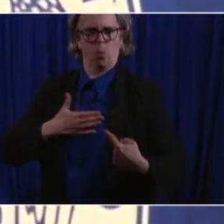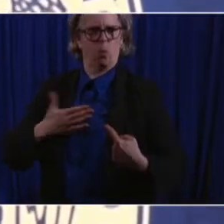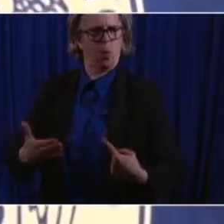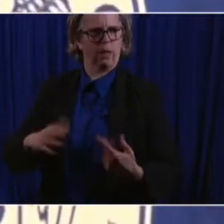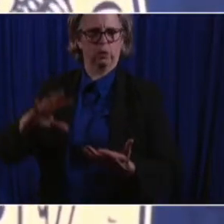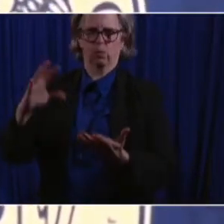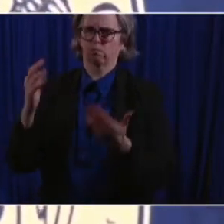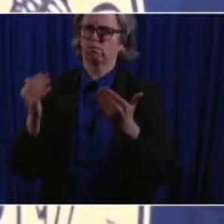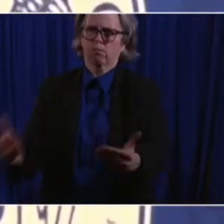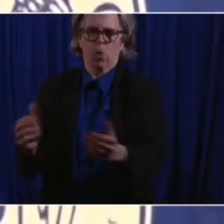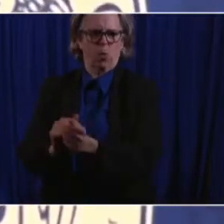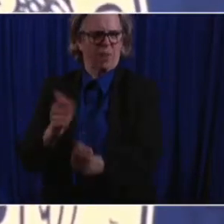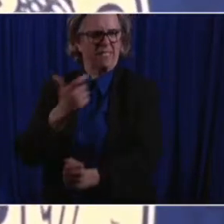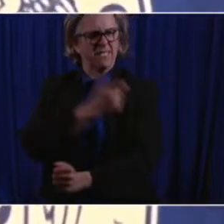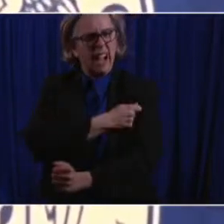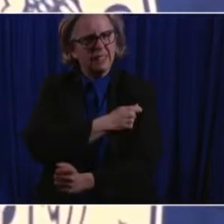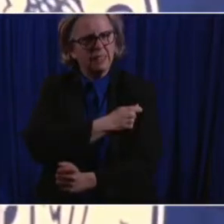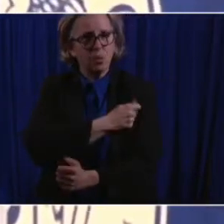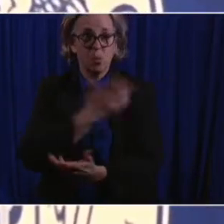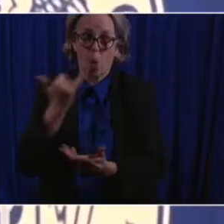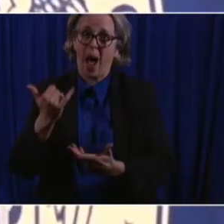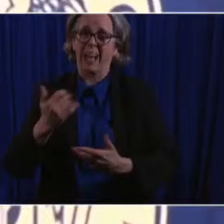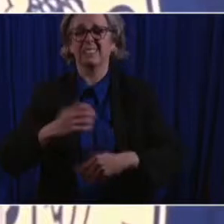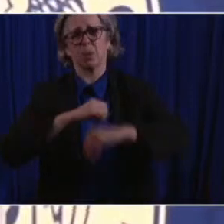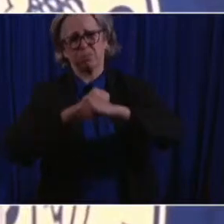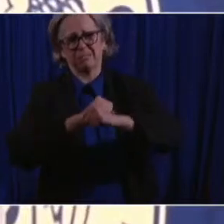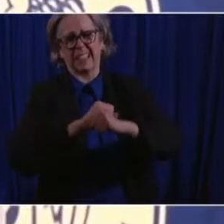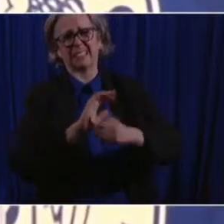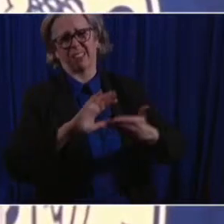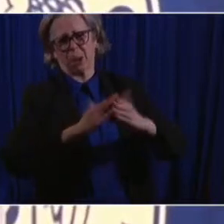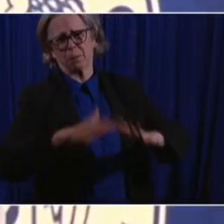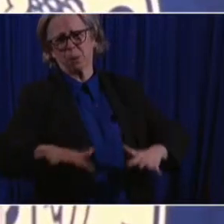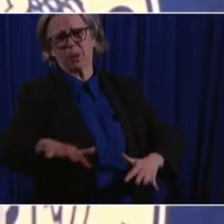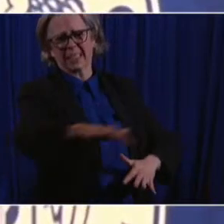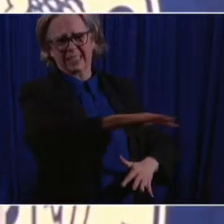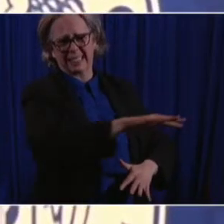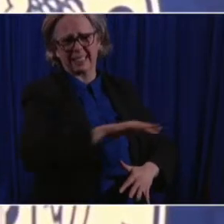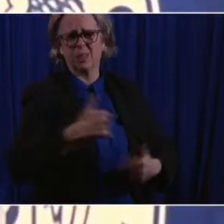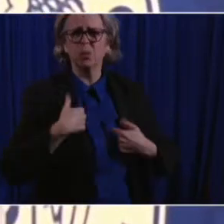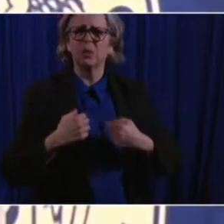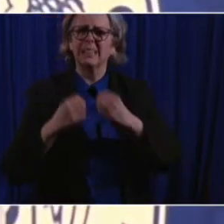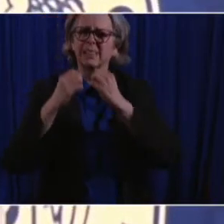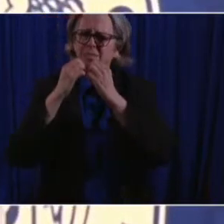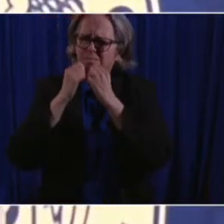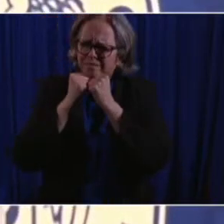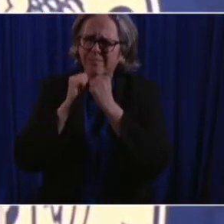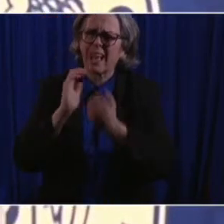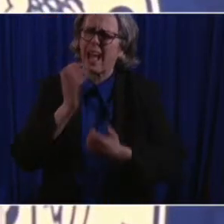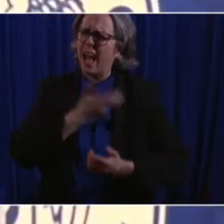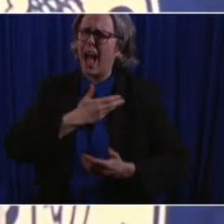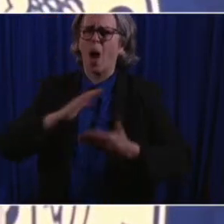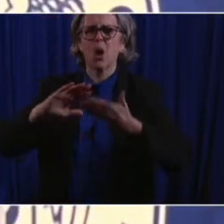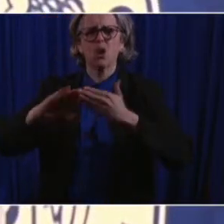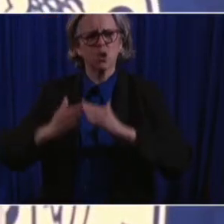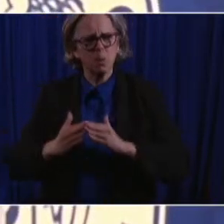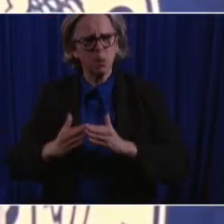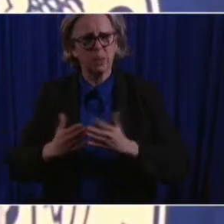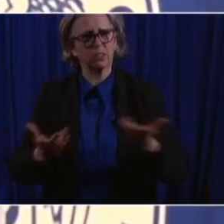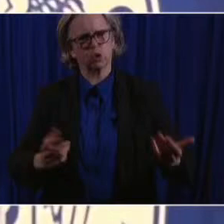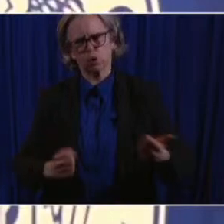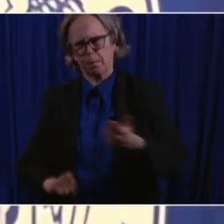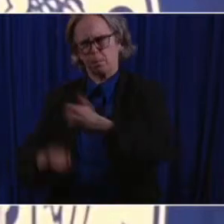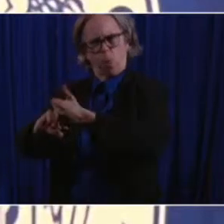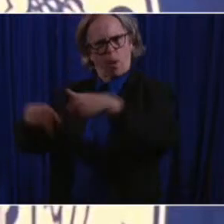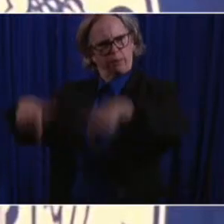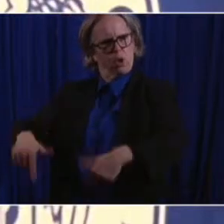them. As a college student, it's imperative that we protect our community, as we are not likely to pass